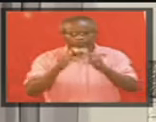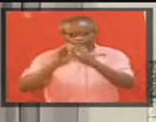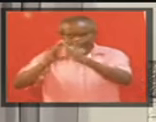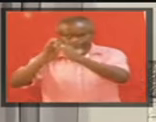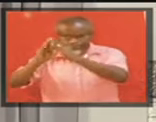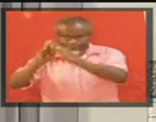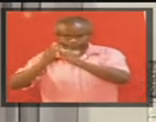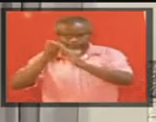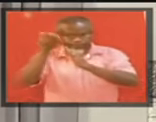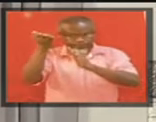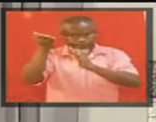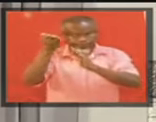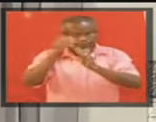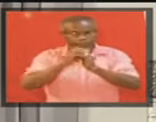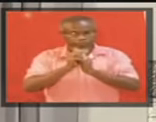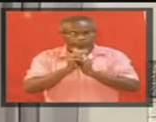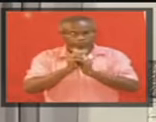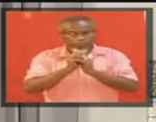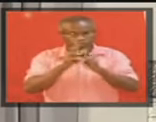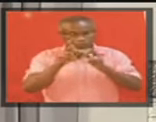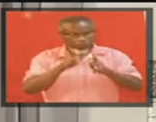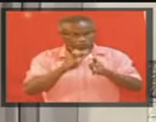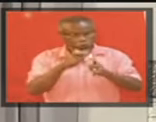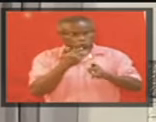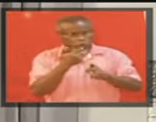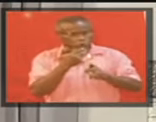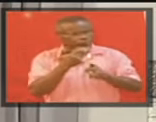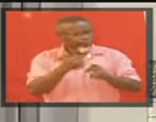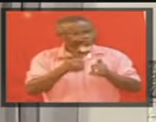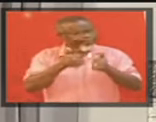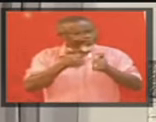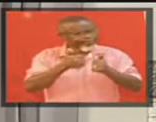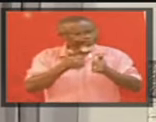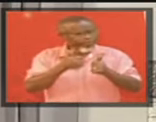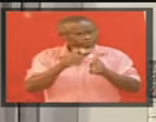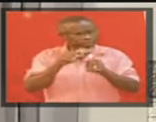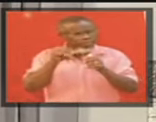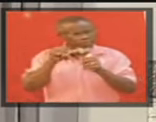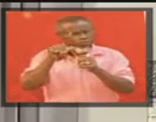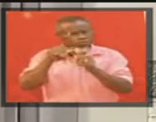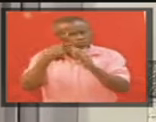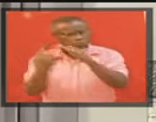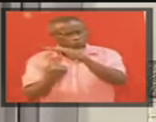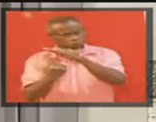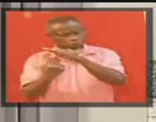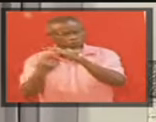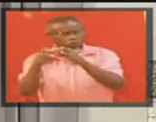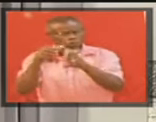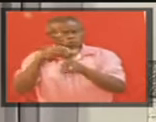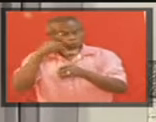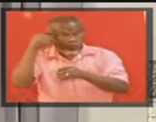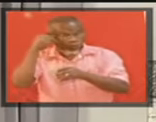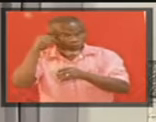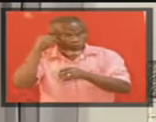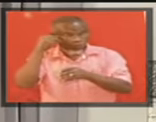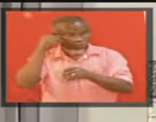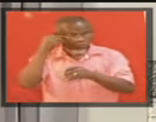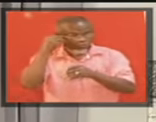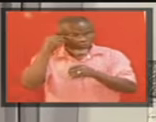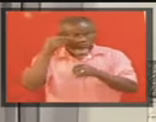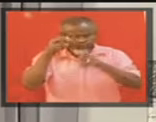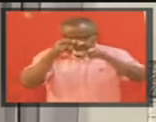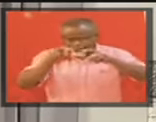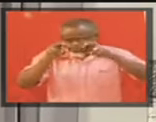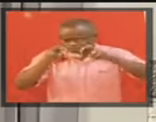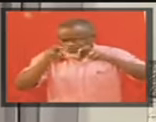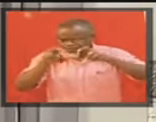those persons that are well enough to be at home, COVID positive, and are now in the community and being monitored by the CMOH